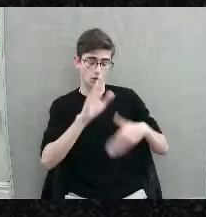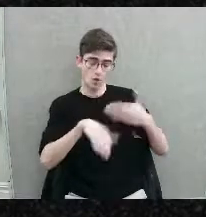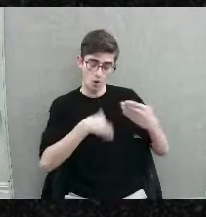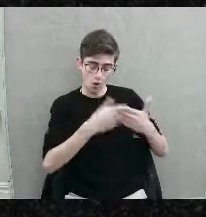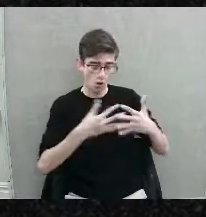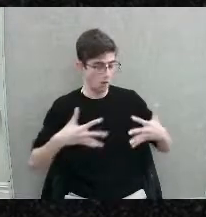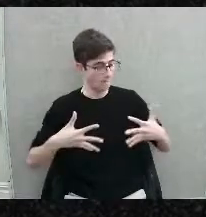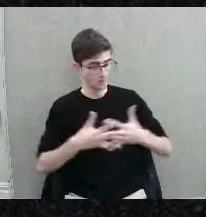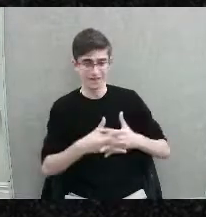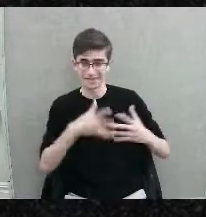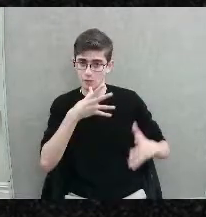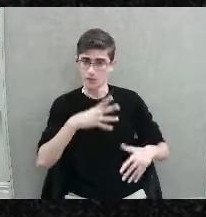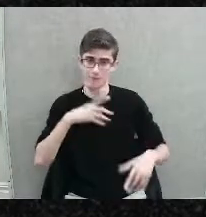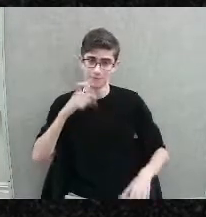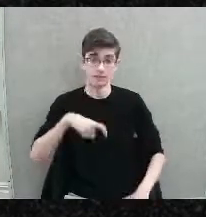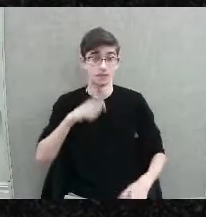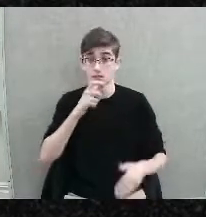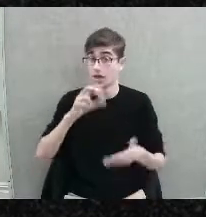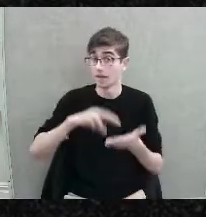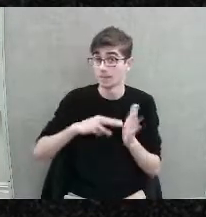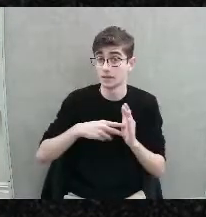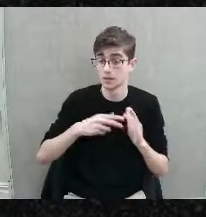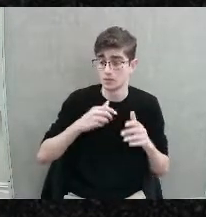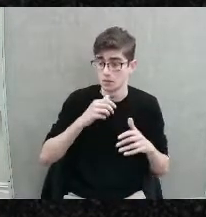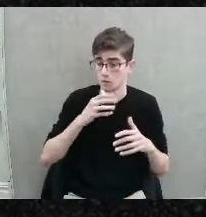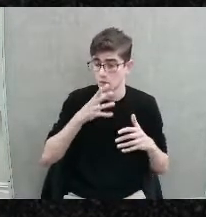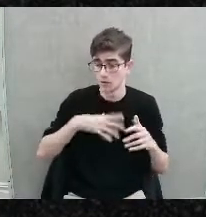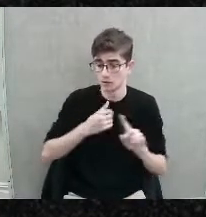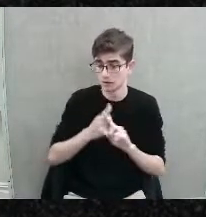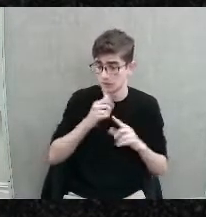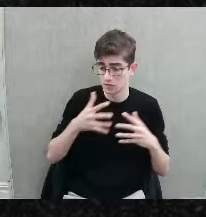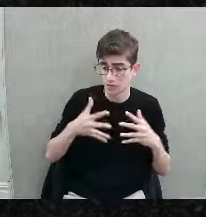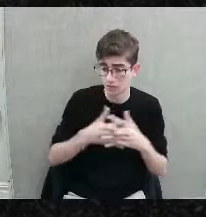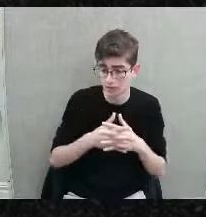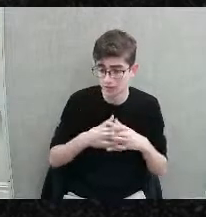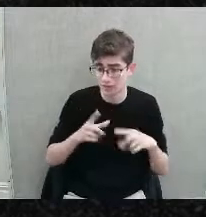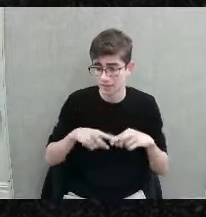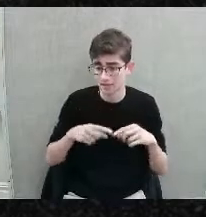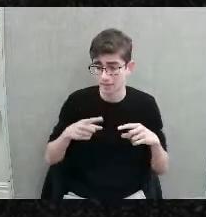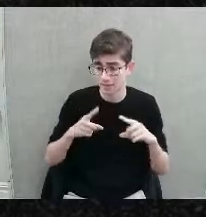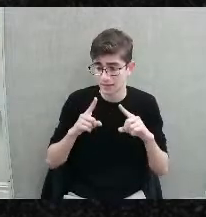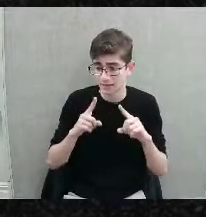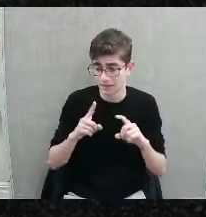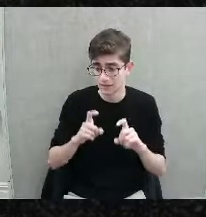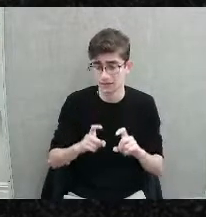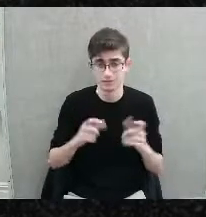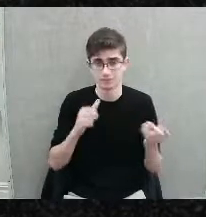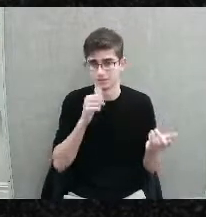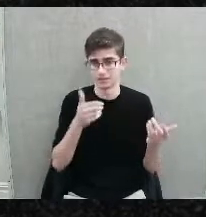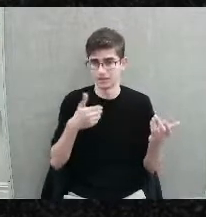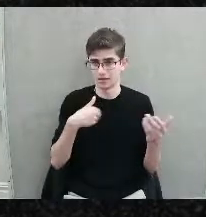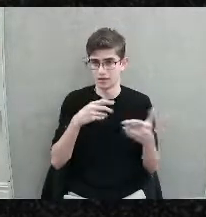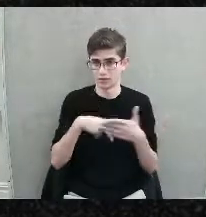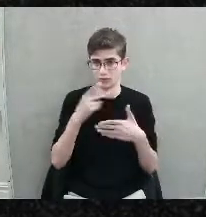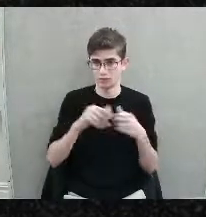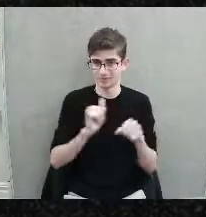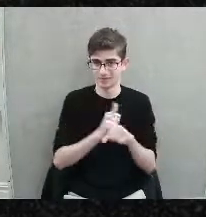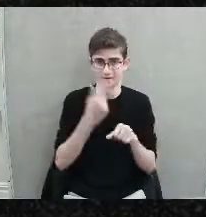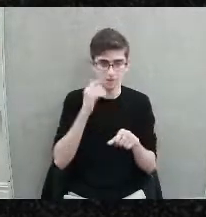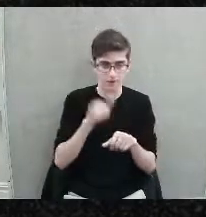This doesn't mean that non-pregnant women can get detected. There is no program in place for them. So